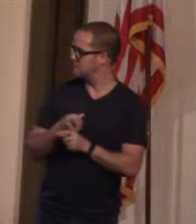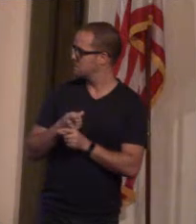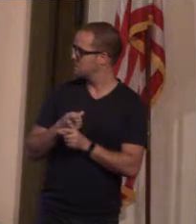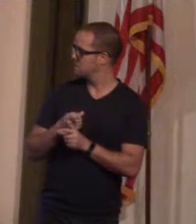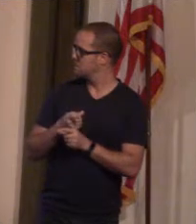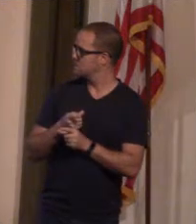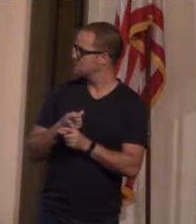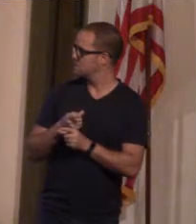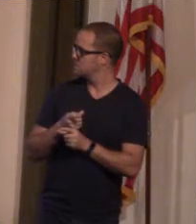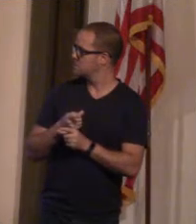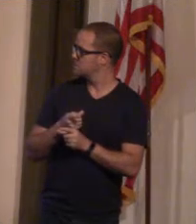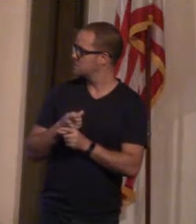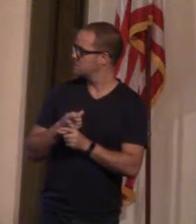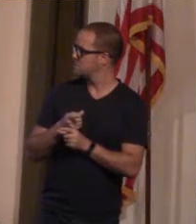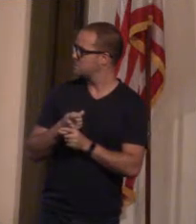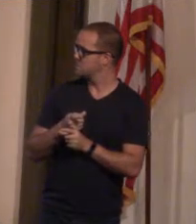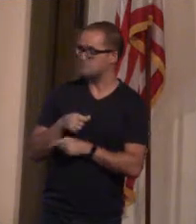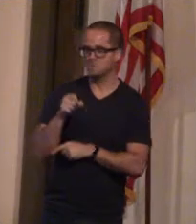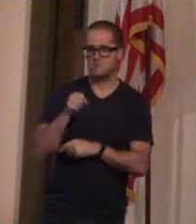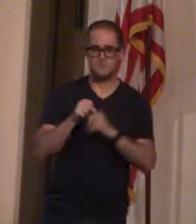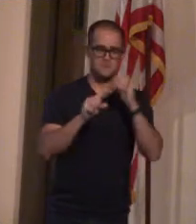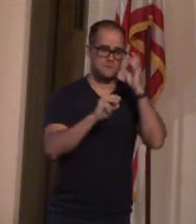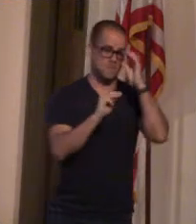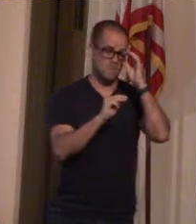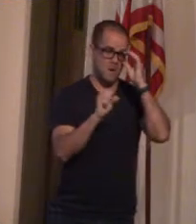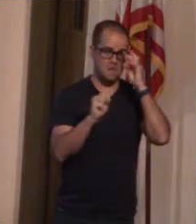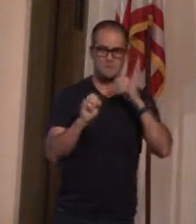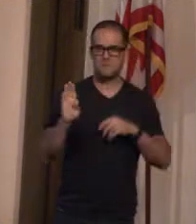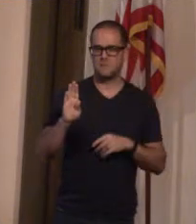you to go to the website,